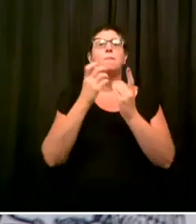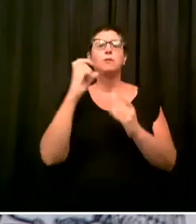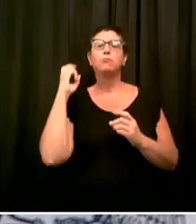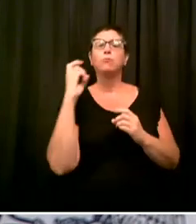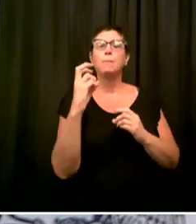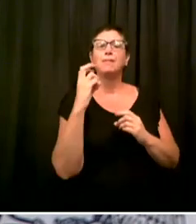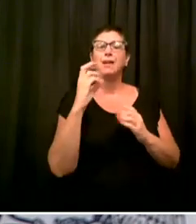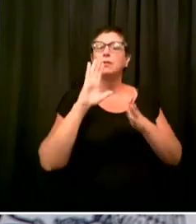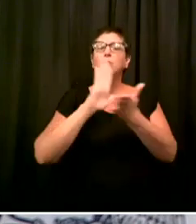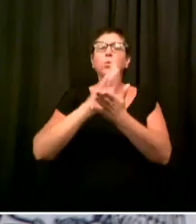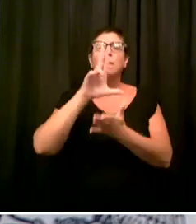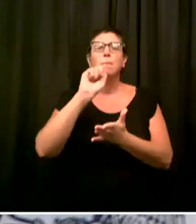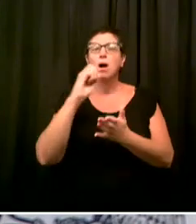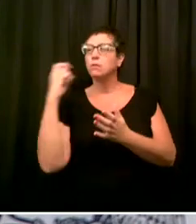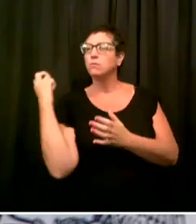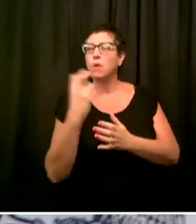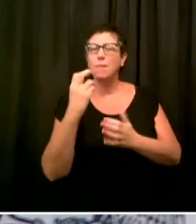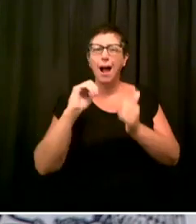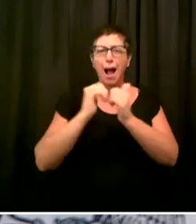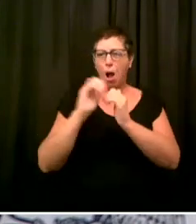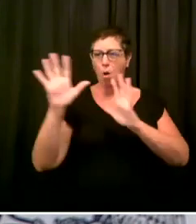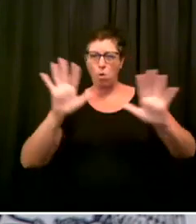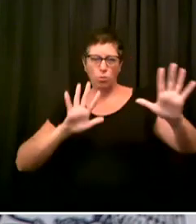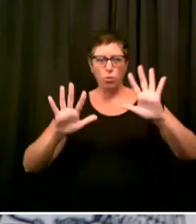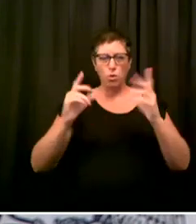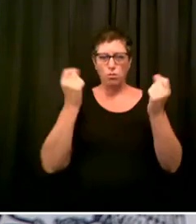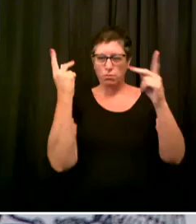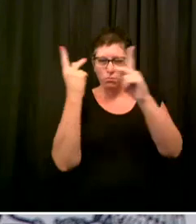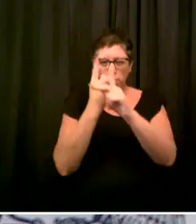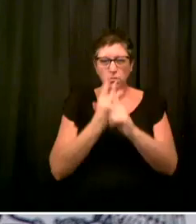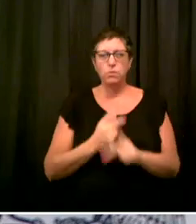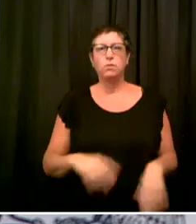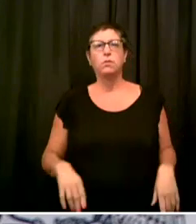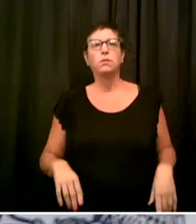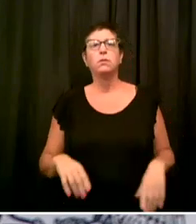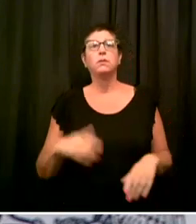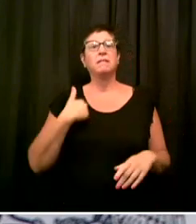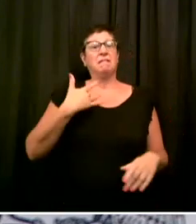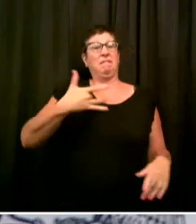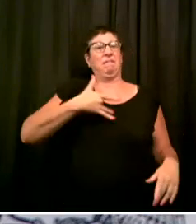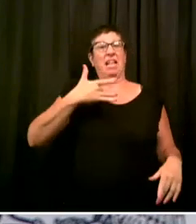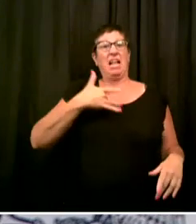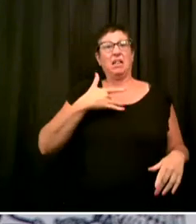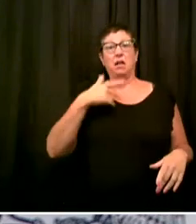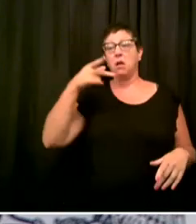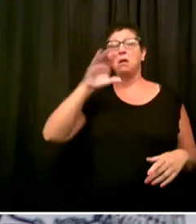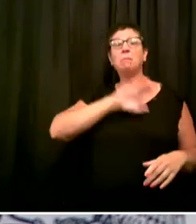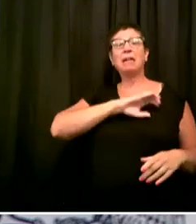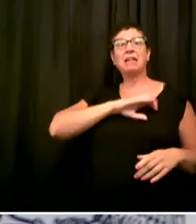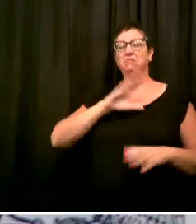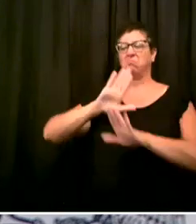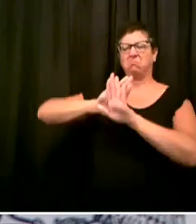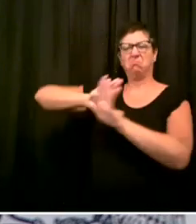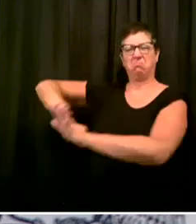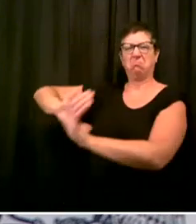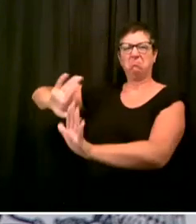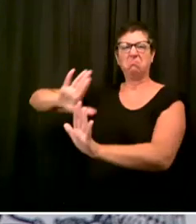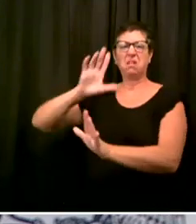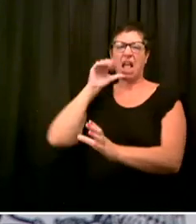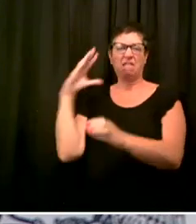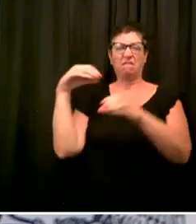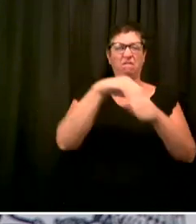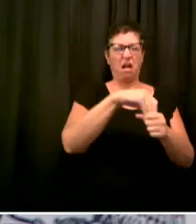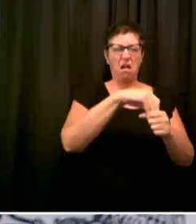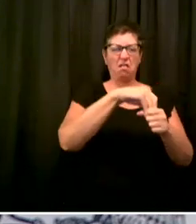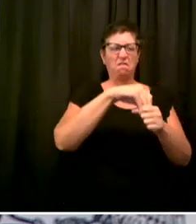but I don't think typically it will be NYPD. I think it'll be DOT and school safety working out what makes sense. And parks, if they choose an area in